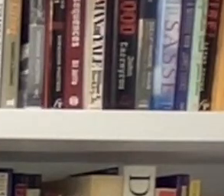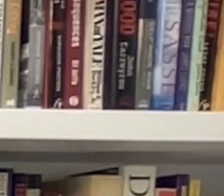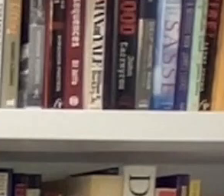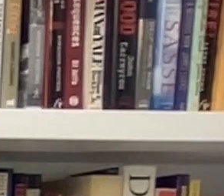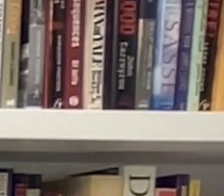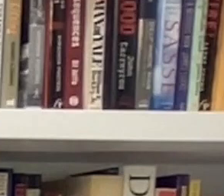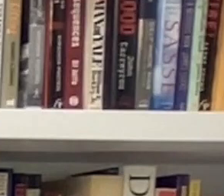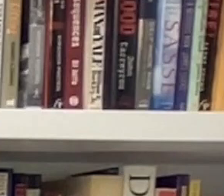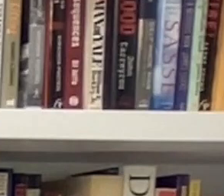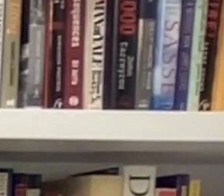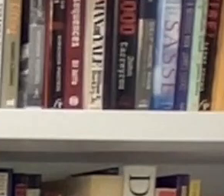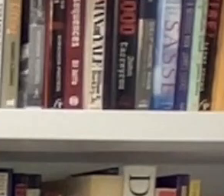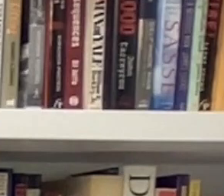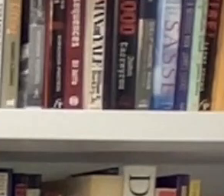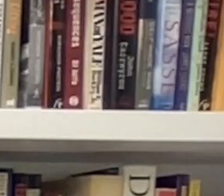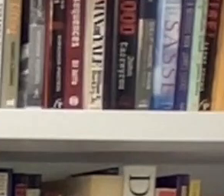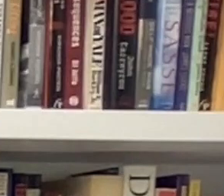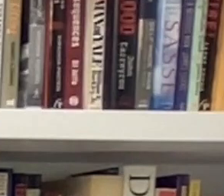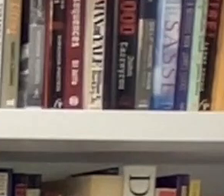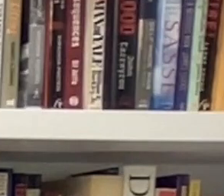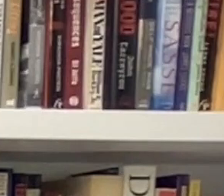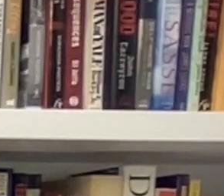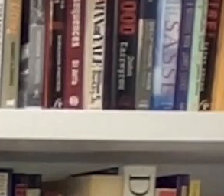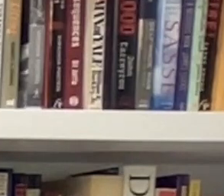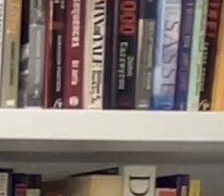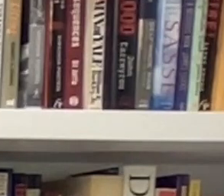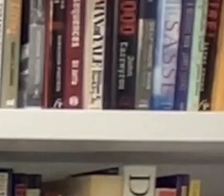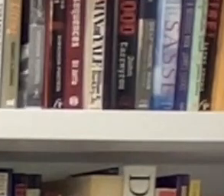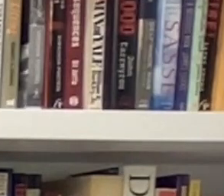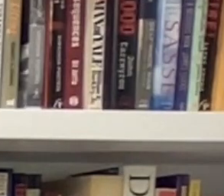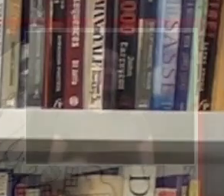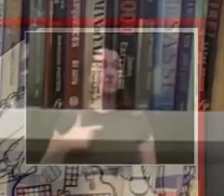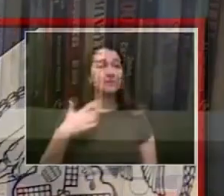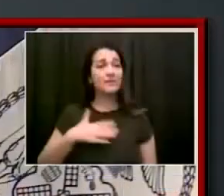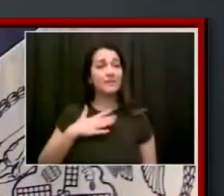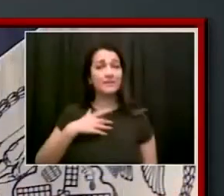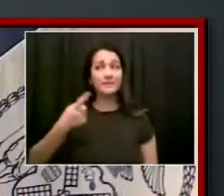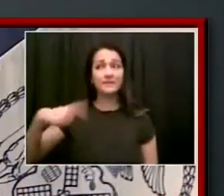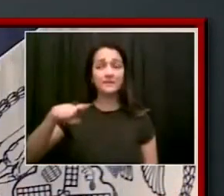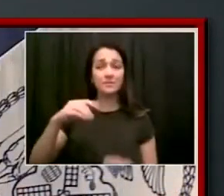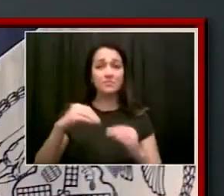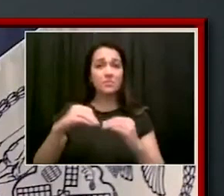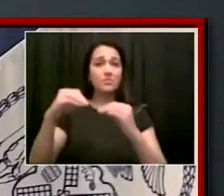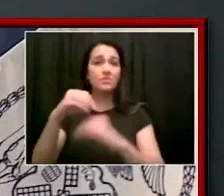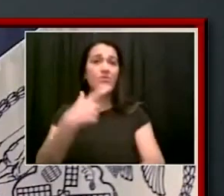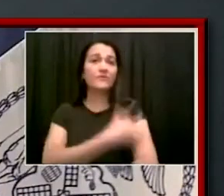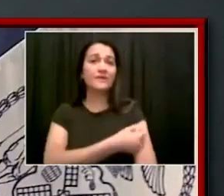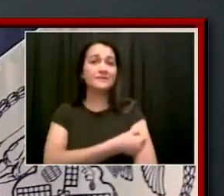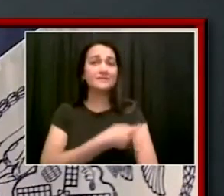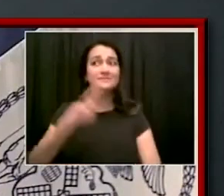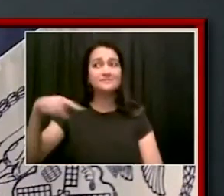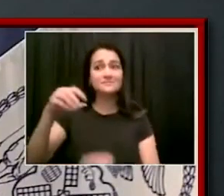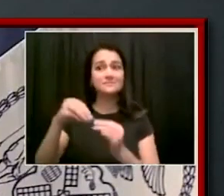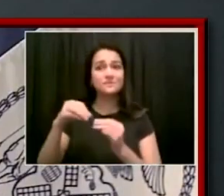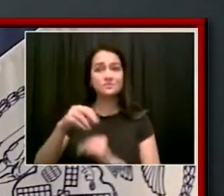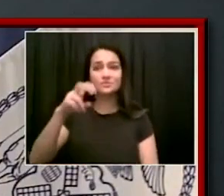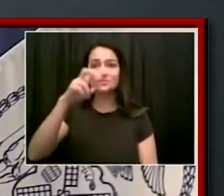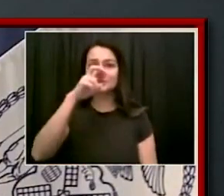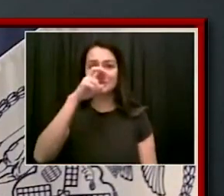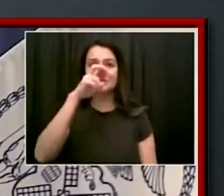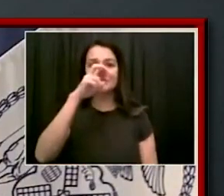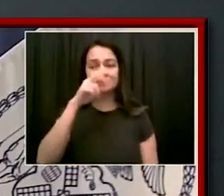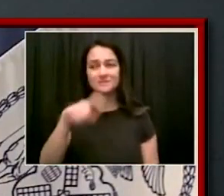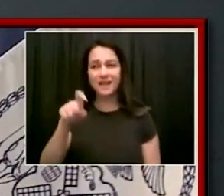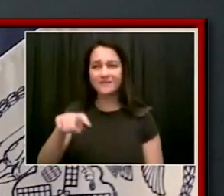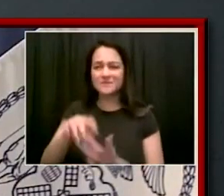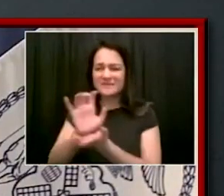three terms of Bloomberg. And the Democrats in New York were sort of like, let's take a chance on like a full-on socialist. And they did. The second time